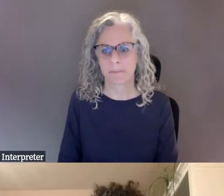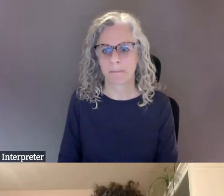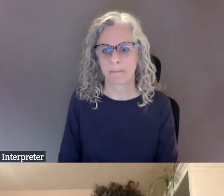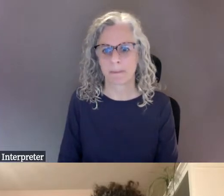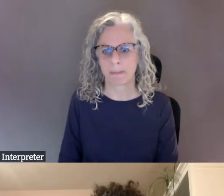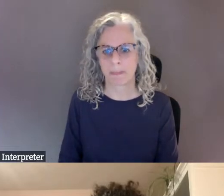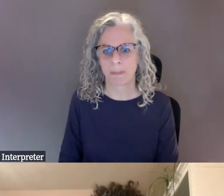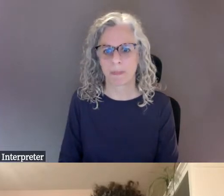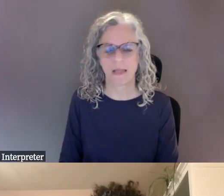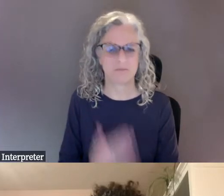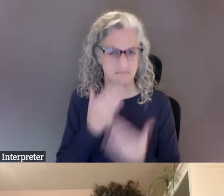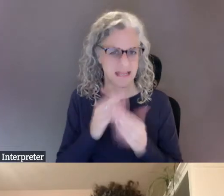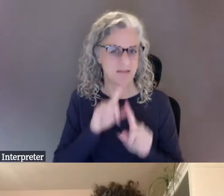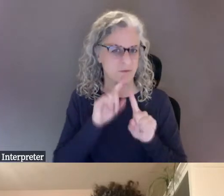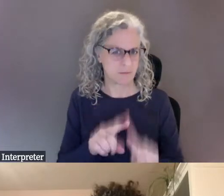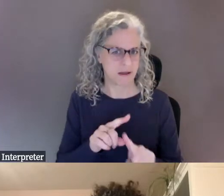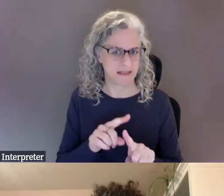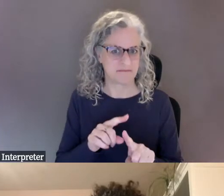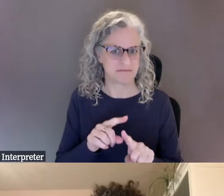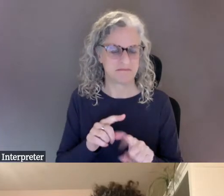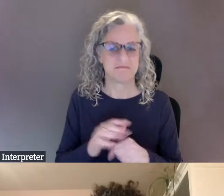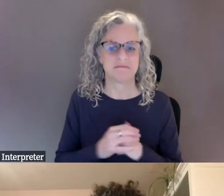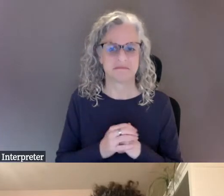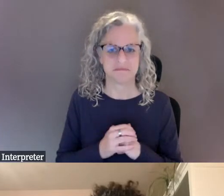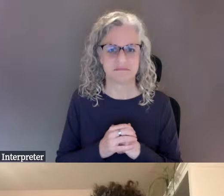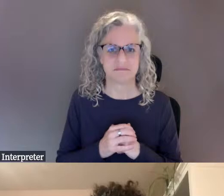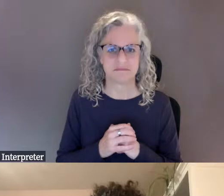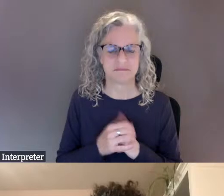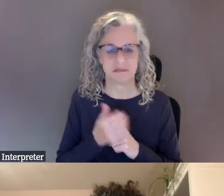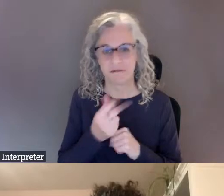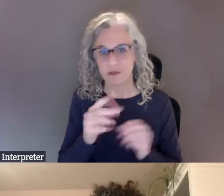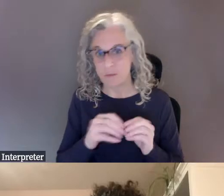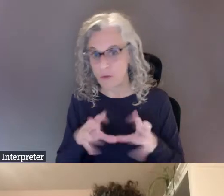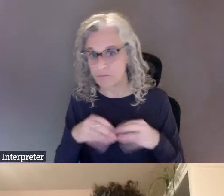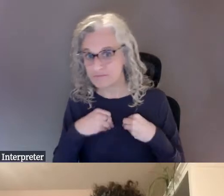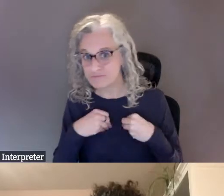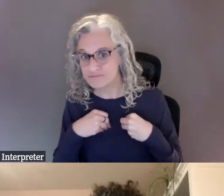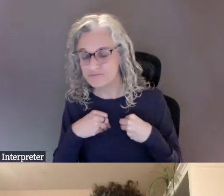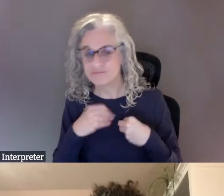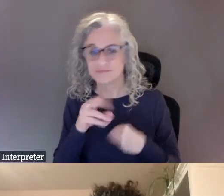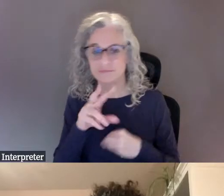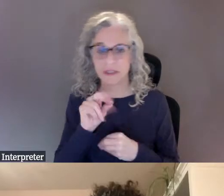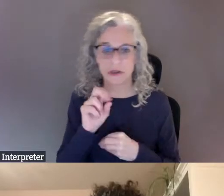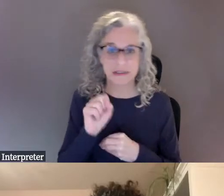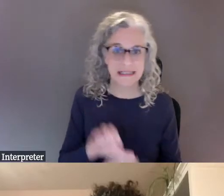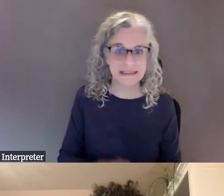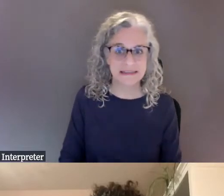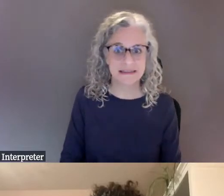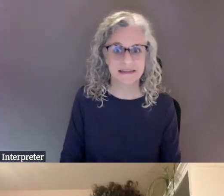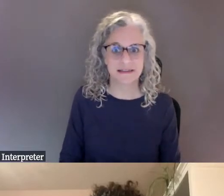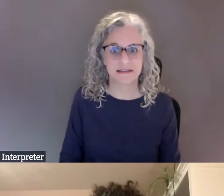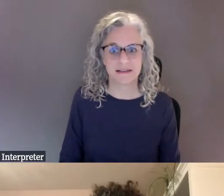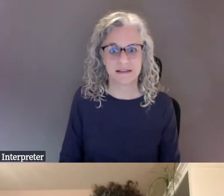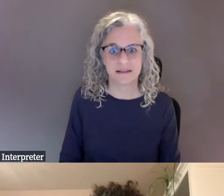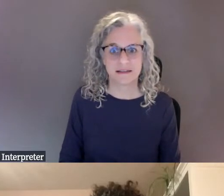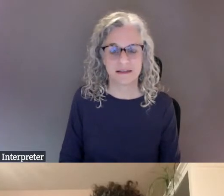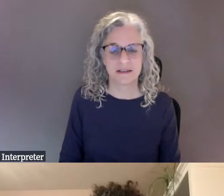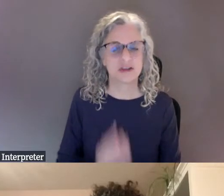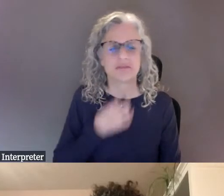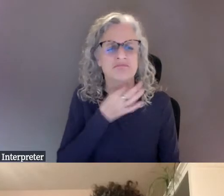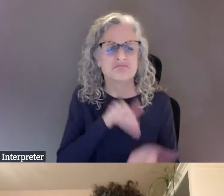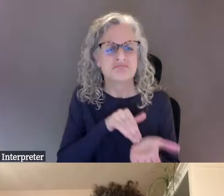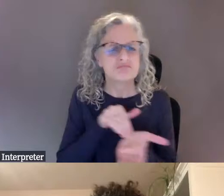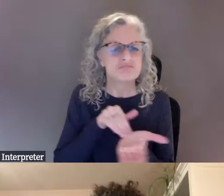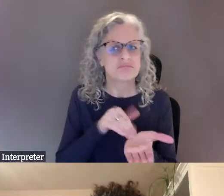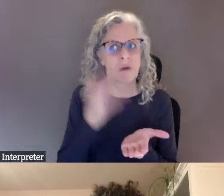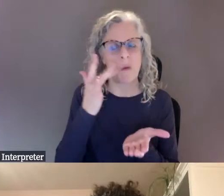Thank you all for filling this out. Please take just a couple more, 30 more seconds to fill it out. We're just gauging what your interest in